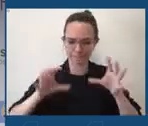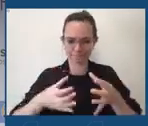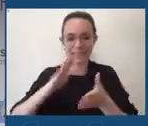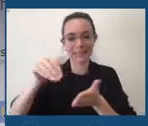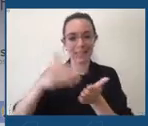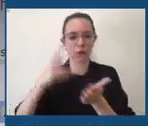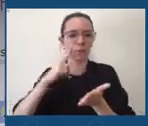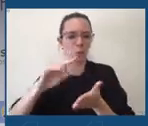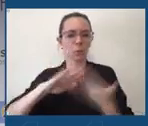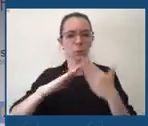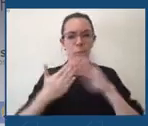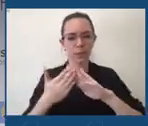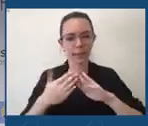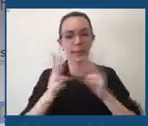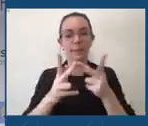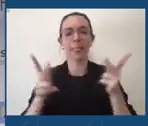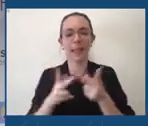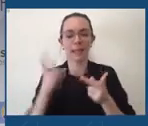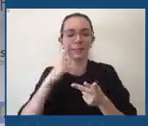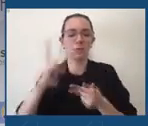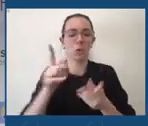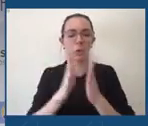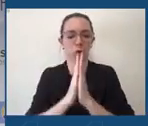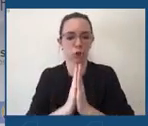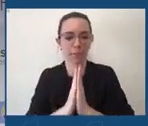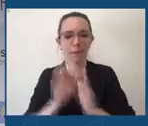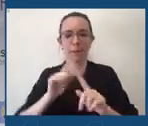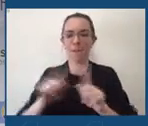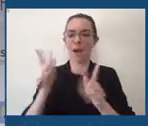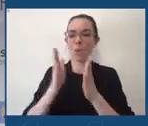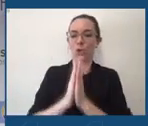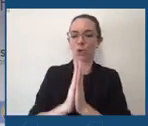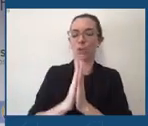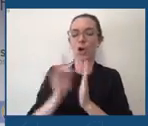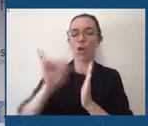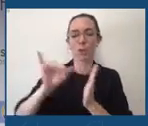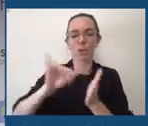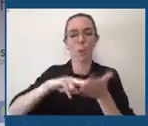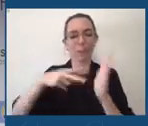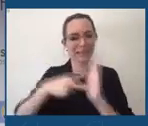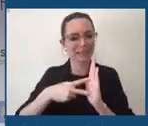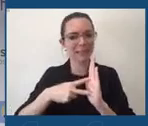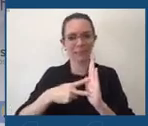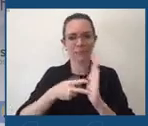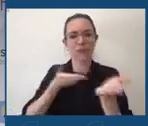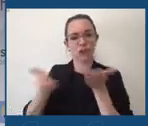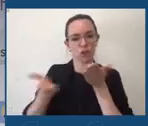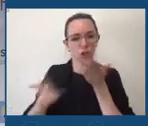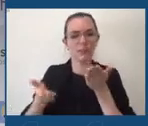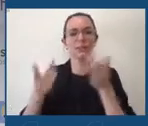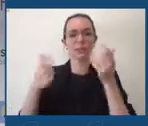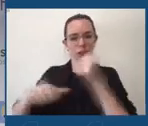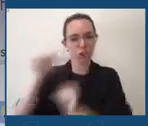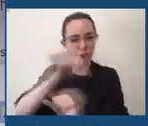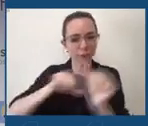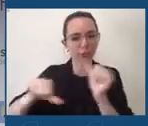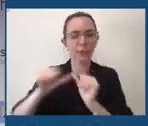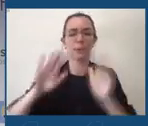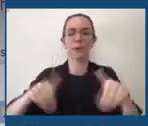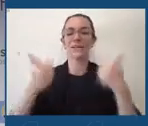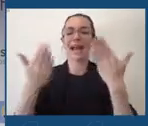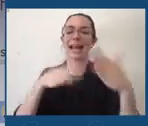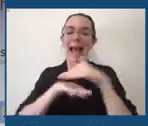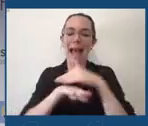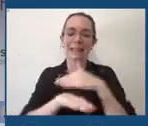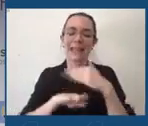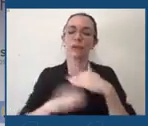a place for worship, but worship also is being in service of one another and creating access to food and creating access